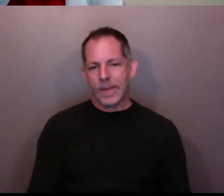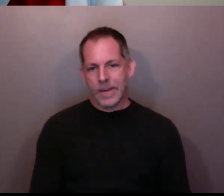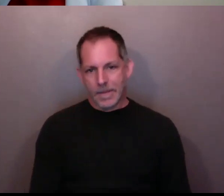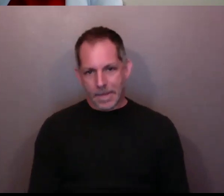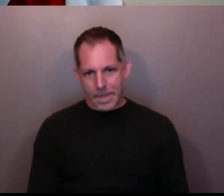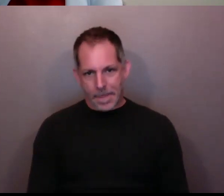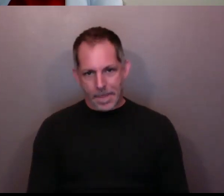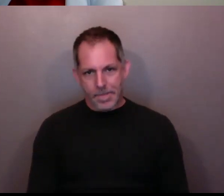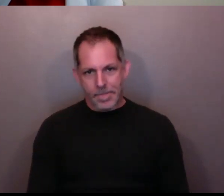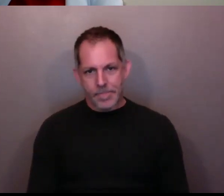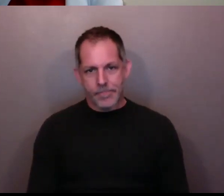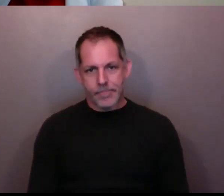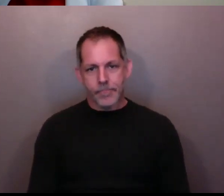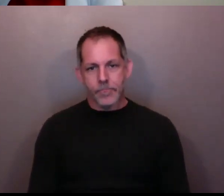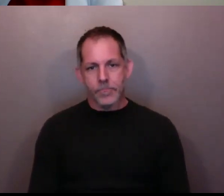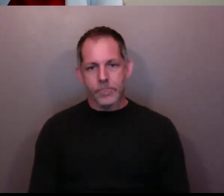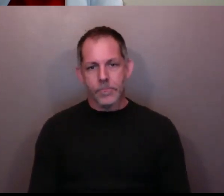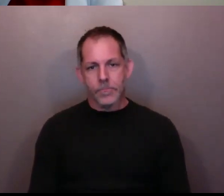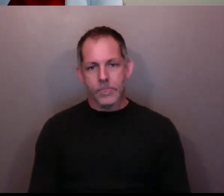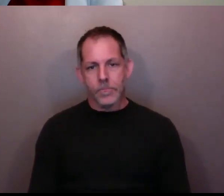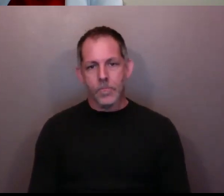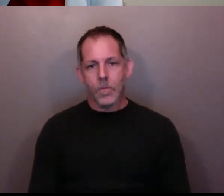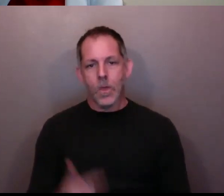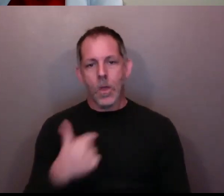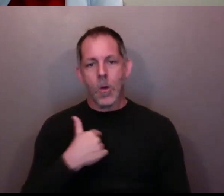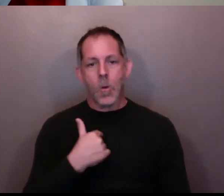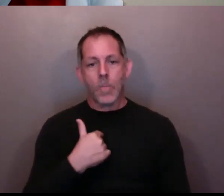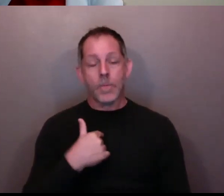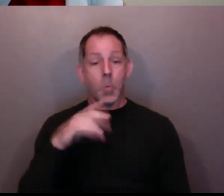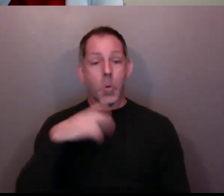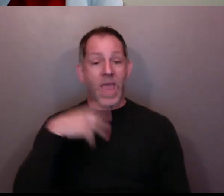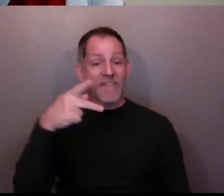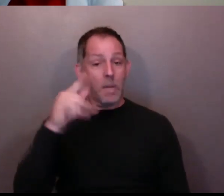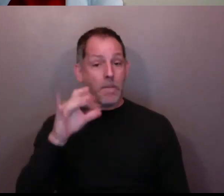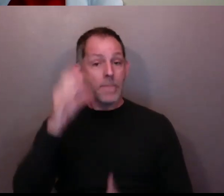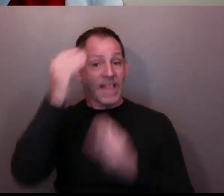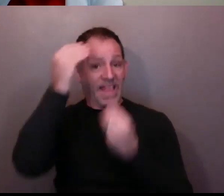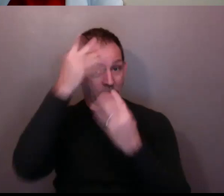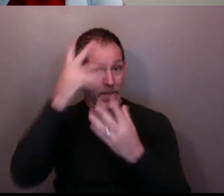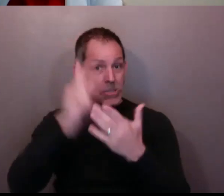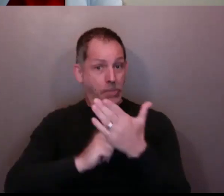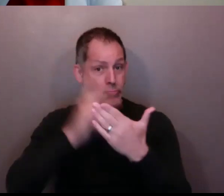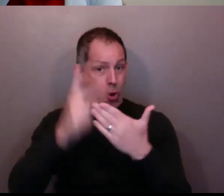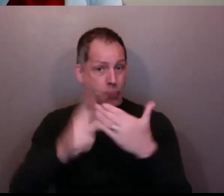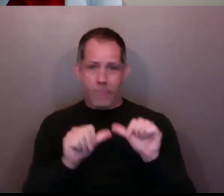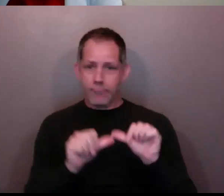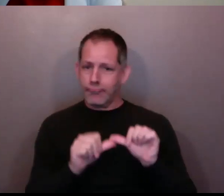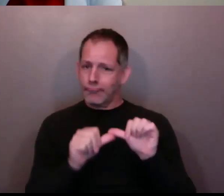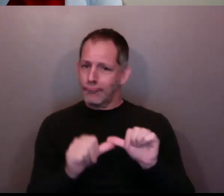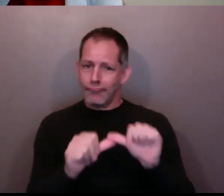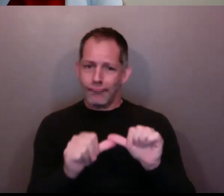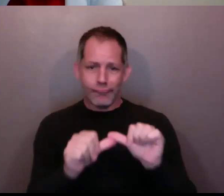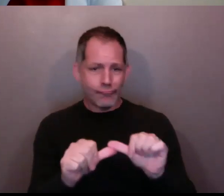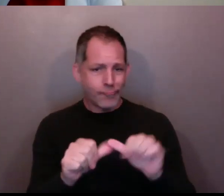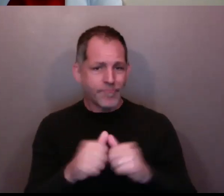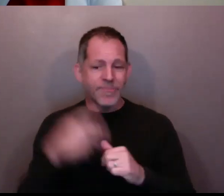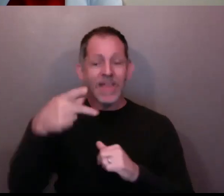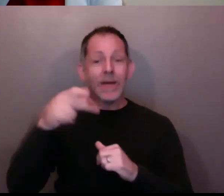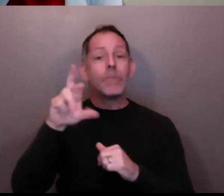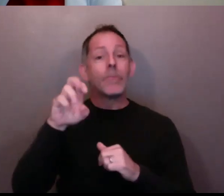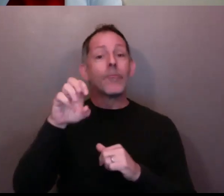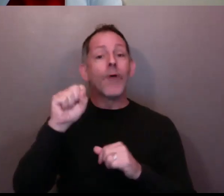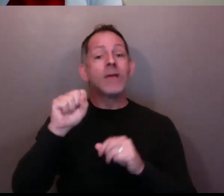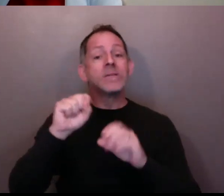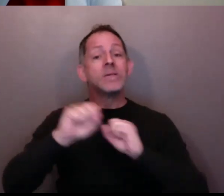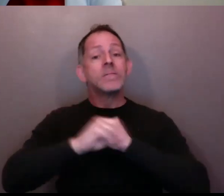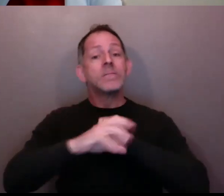ongoing public information program. There's these press briefings. We have weekly press releases. We put the data up on